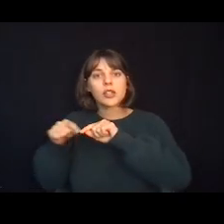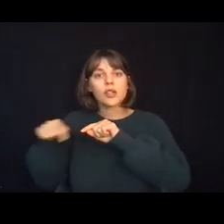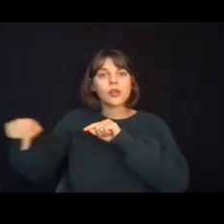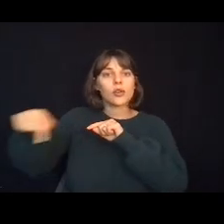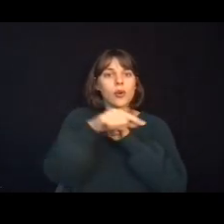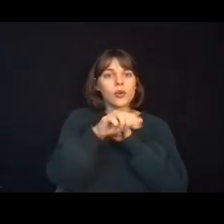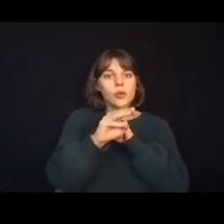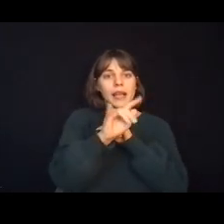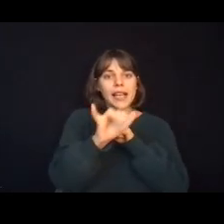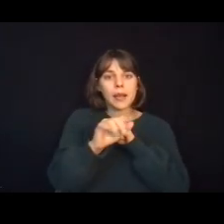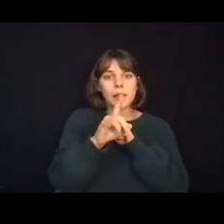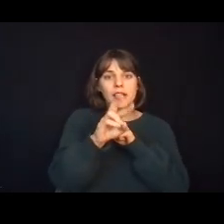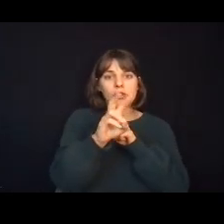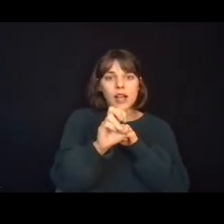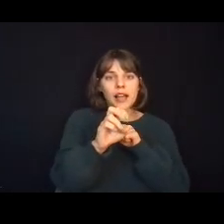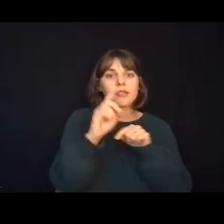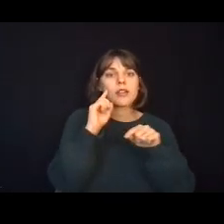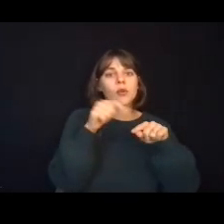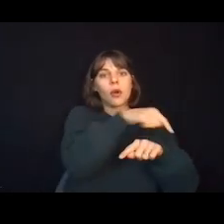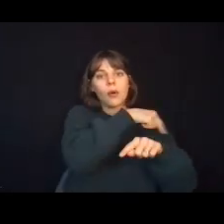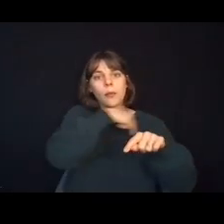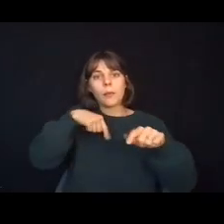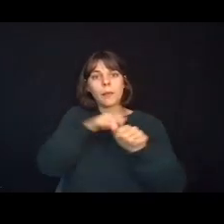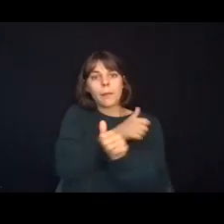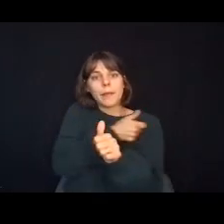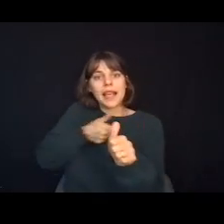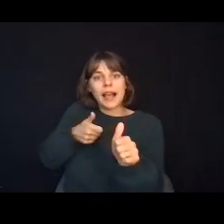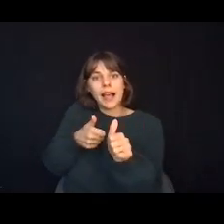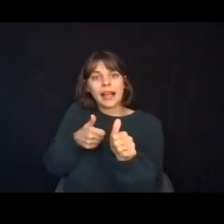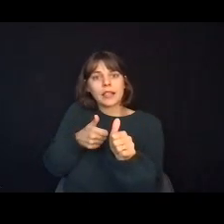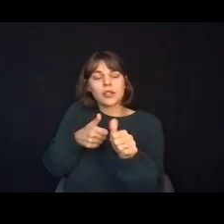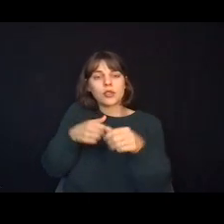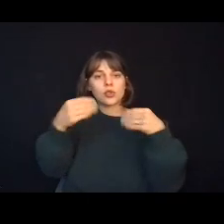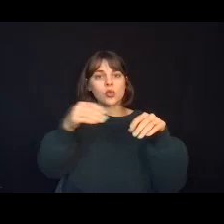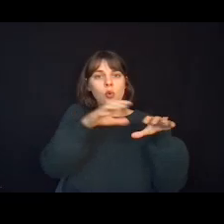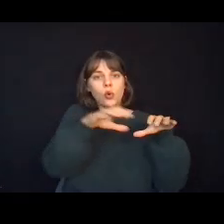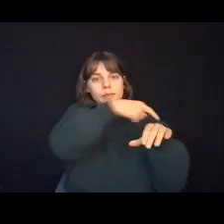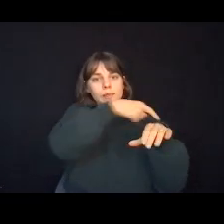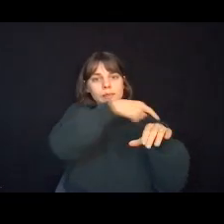laying over behind the storefronts at the waterfront.